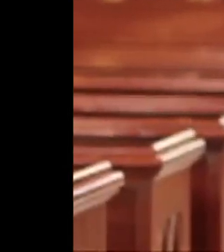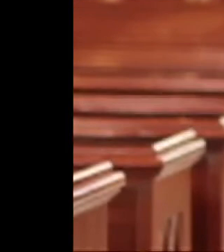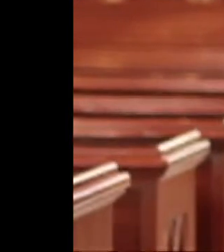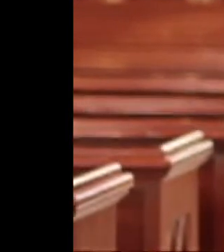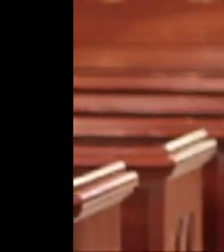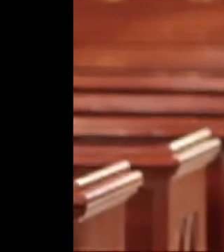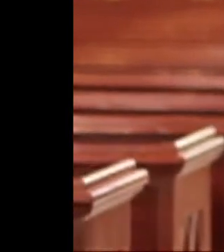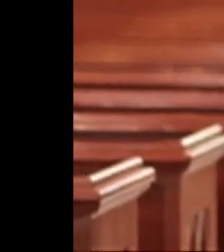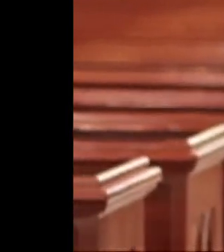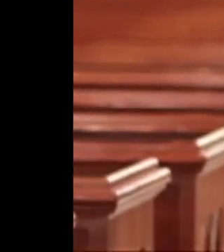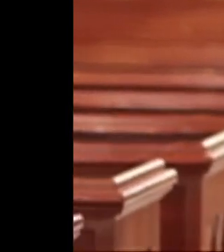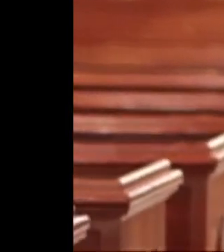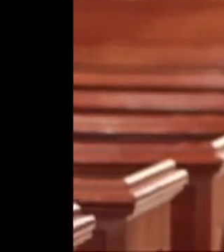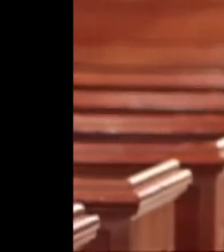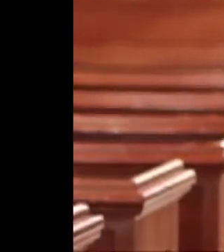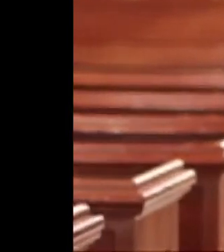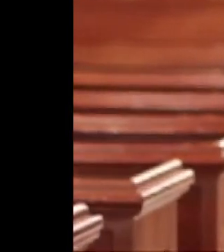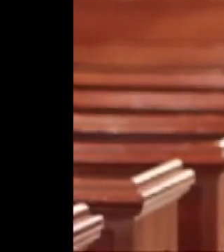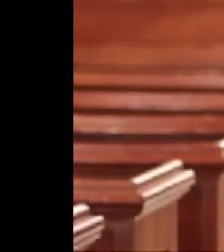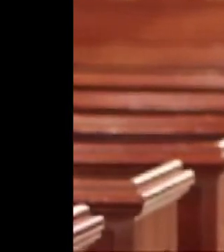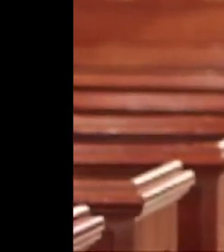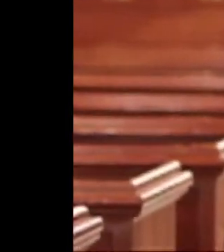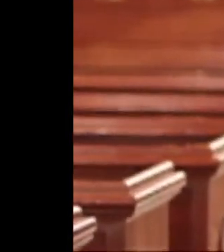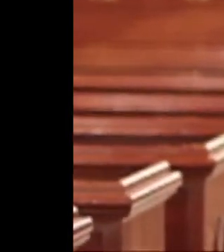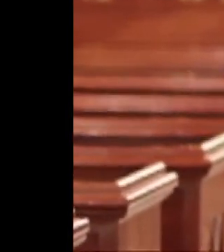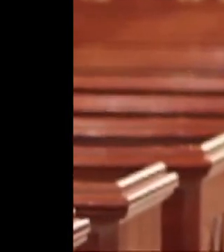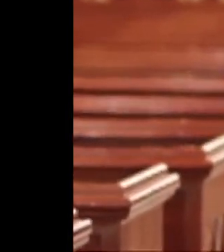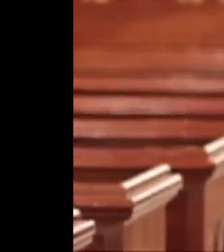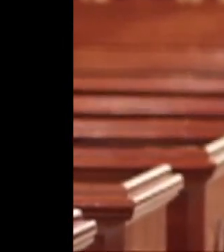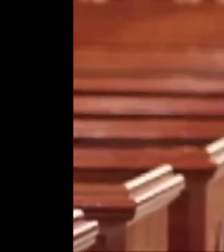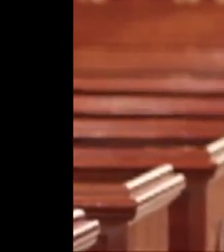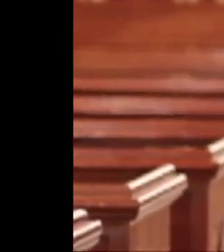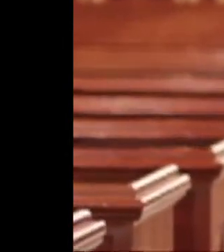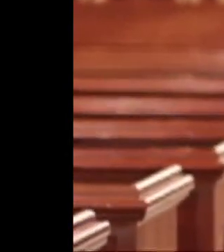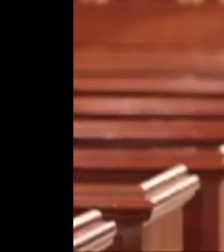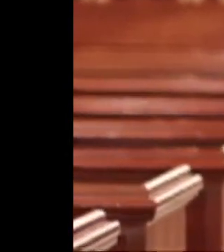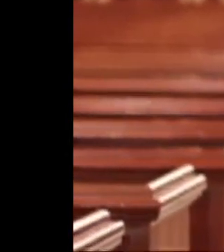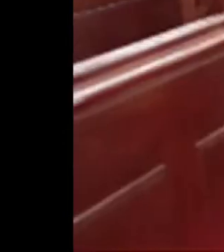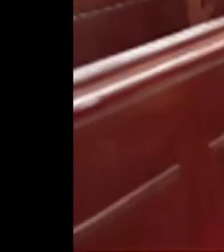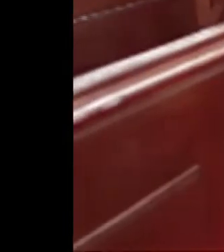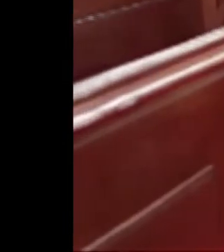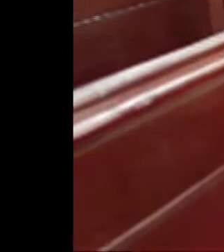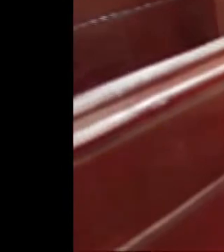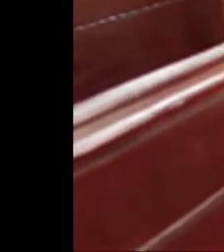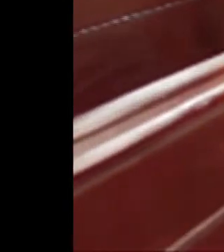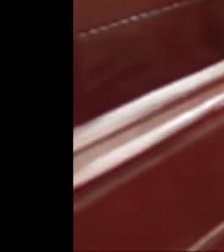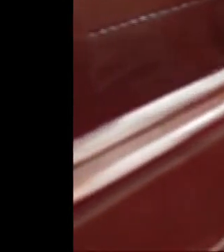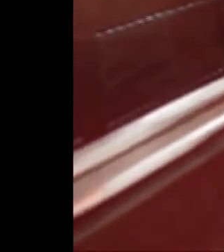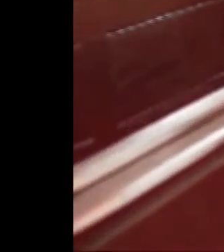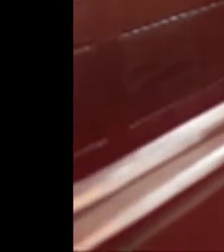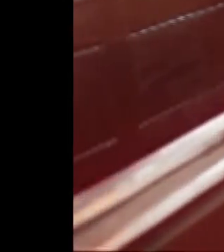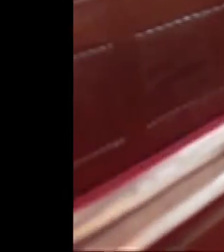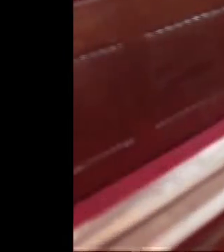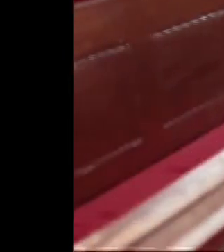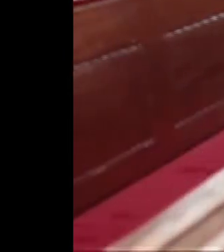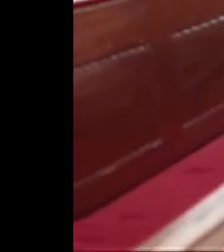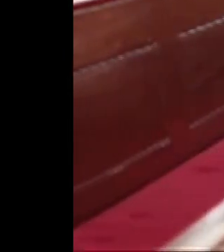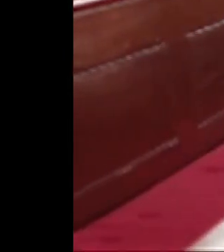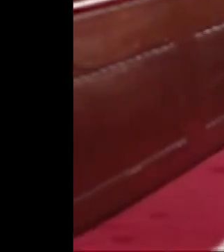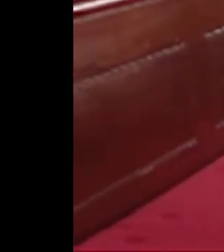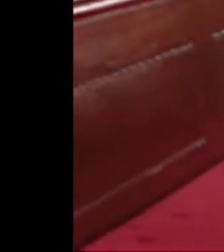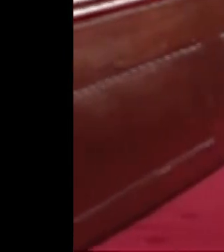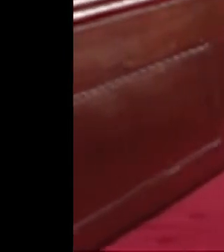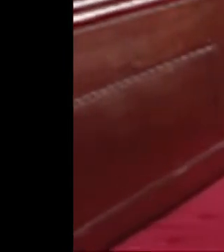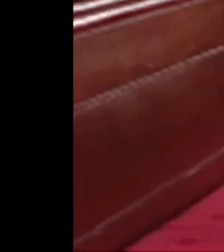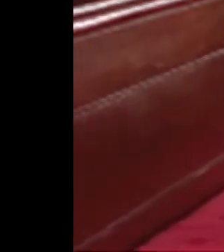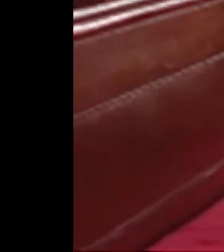activities as a youngster revolved around church, from scouts to the youth group to the sporting activities. I even attended a church school. And it's all